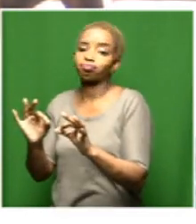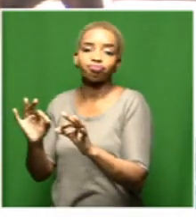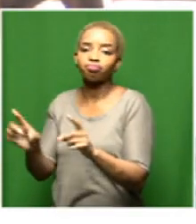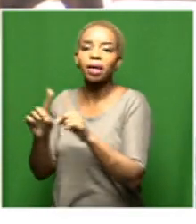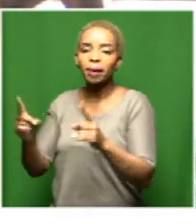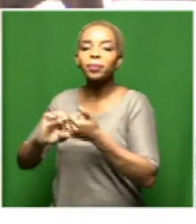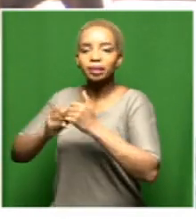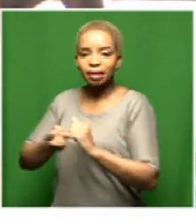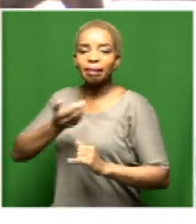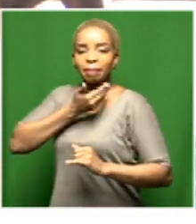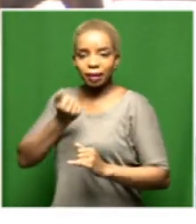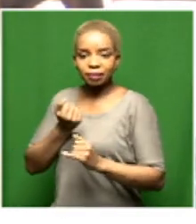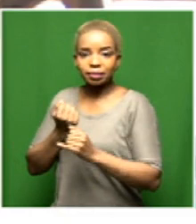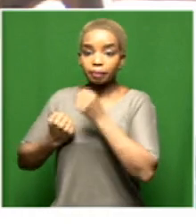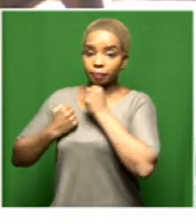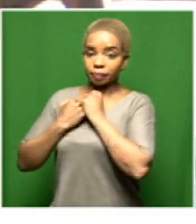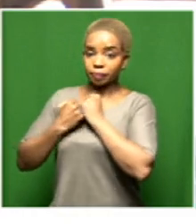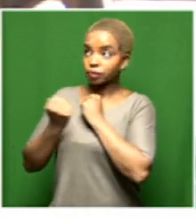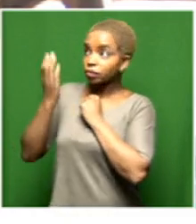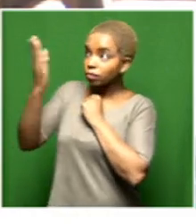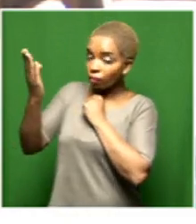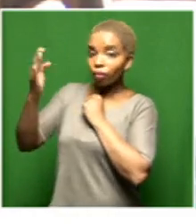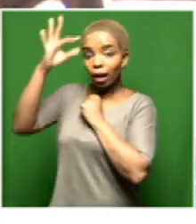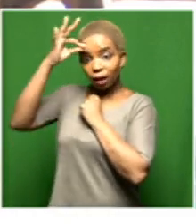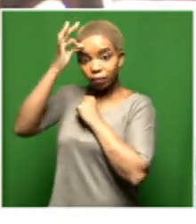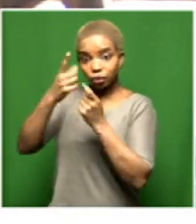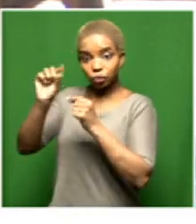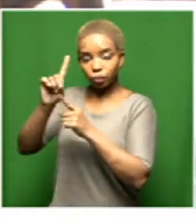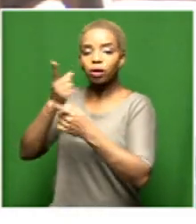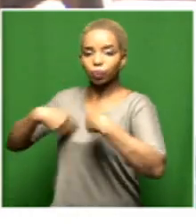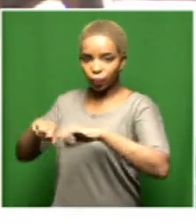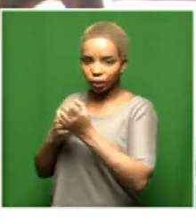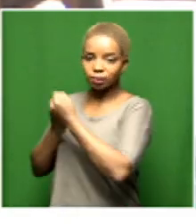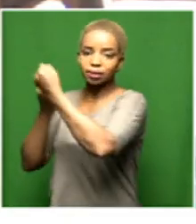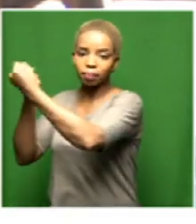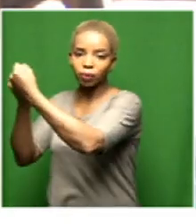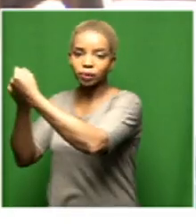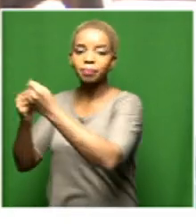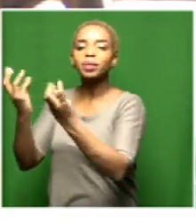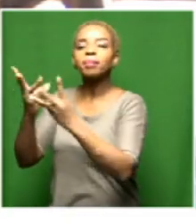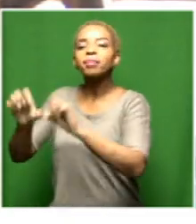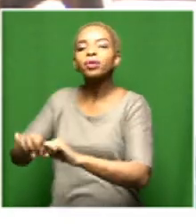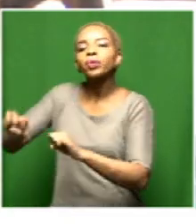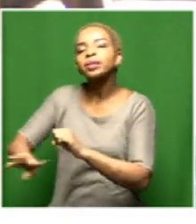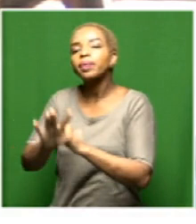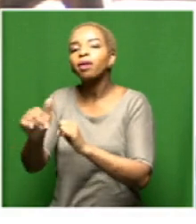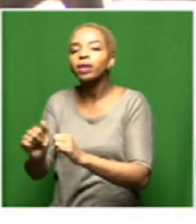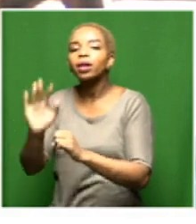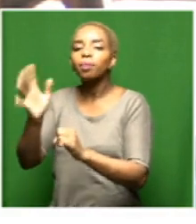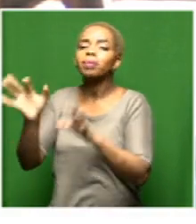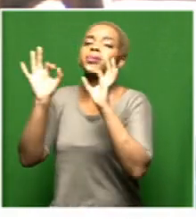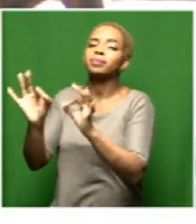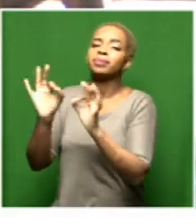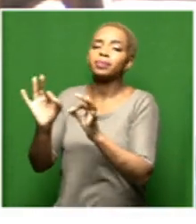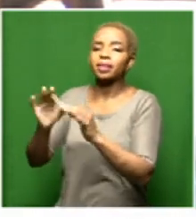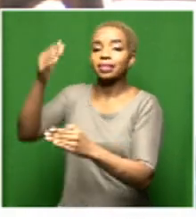think we're in support of what our government is doing. And we're hoping that we'll come out as the people of South Africa a better country